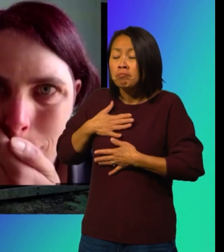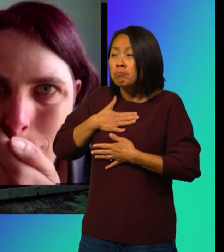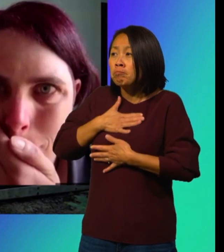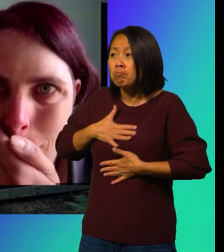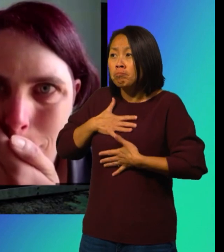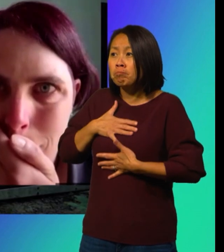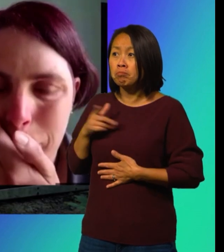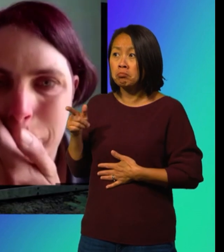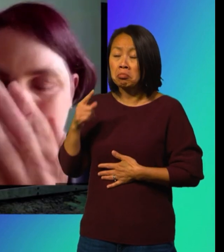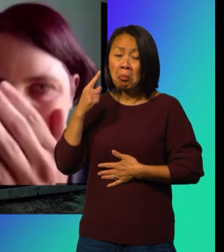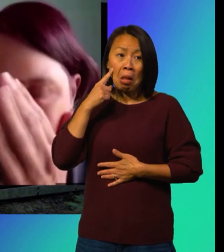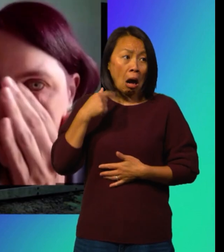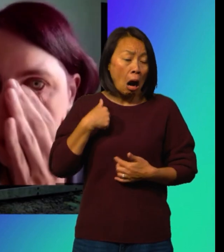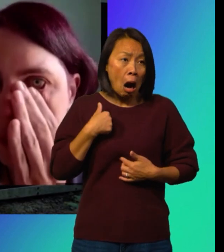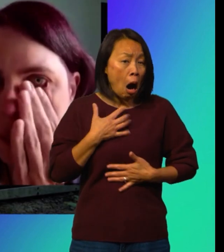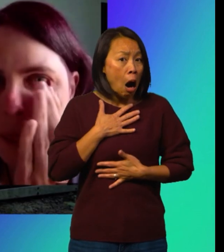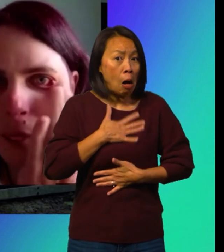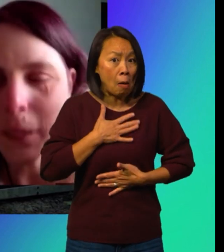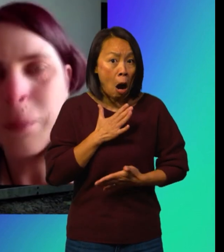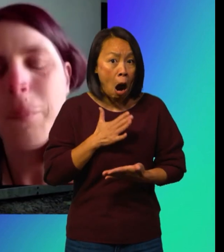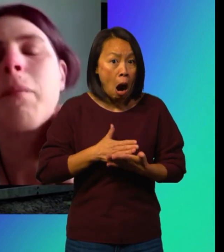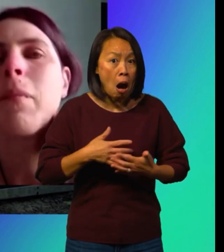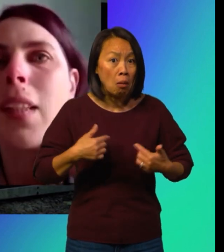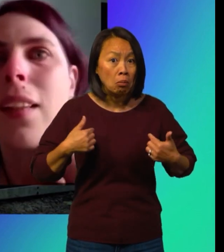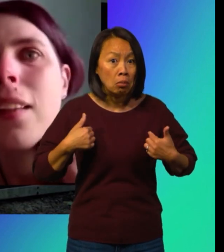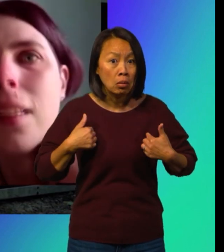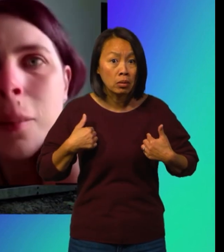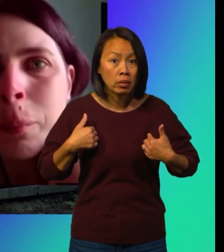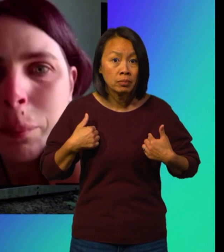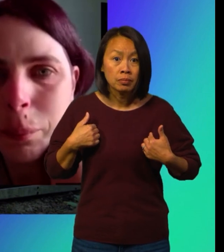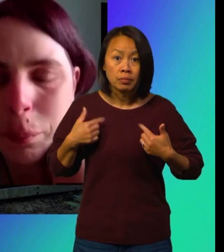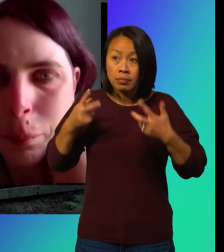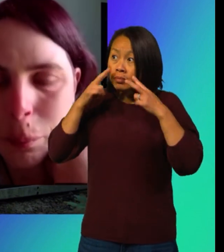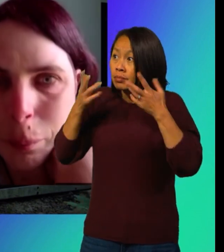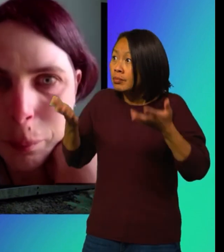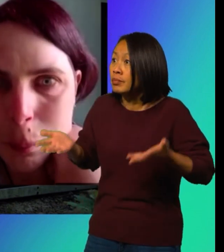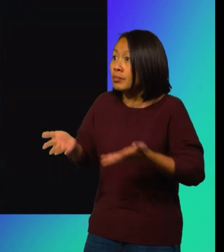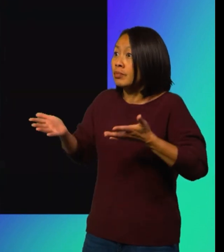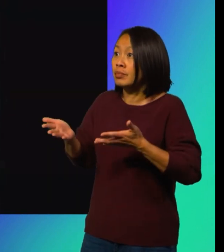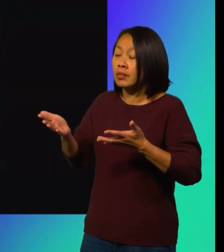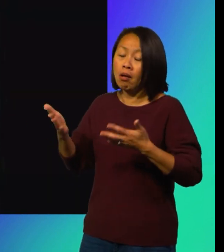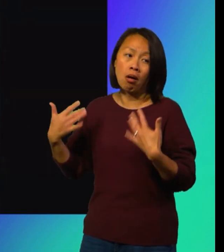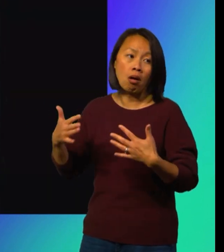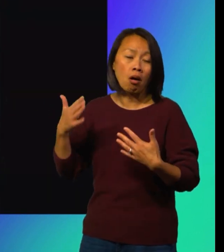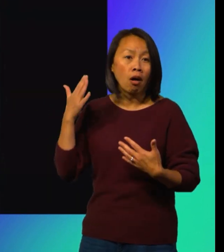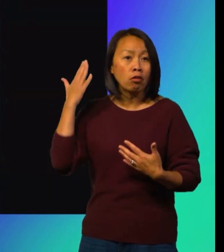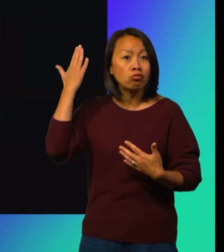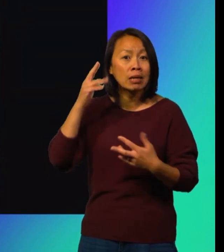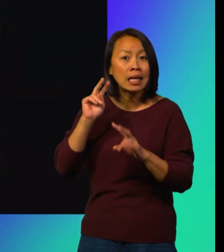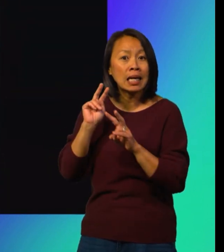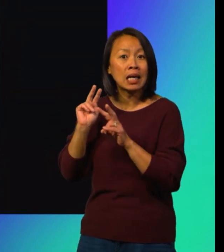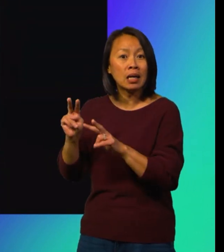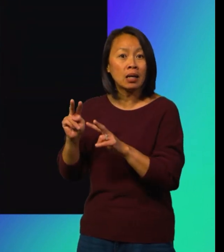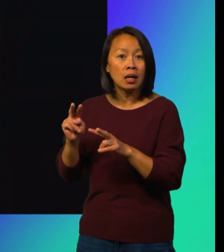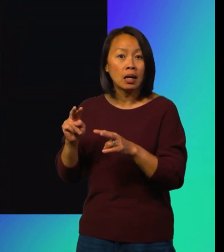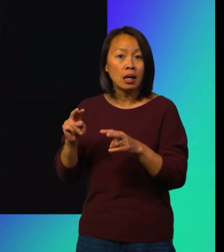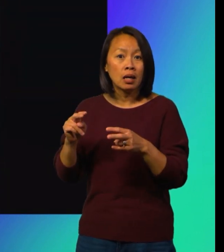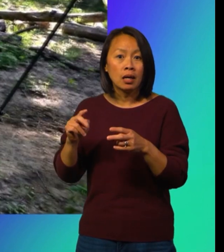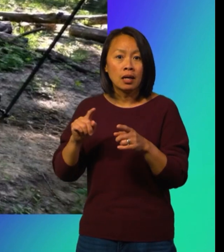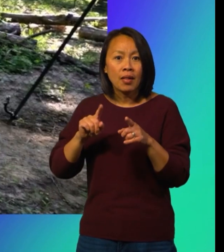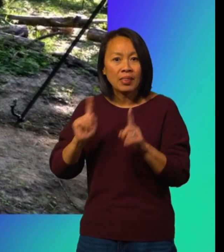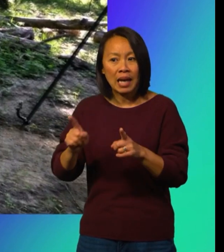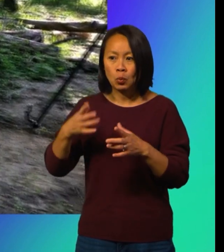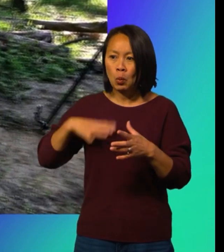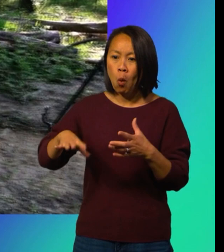get emotional, but yeah, just seeing her take that step out, this is the dream. This is the real conservation work that we want to be able to